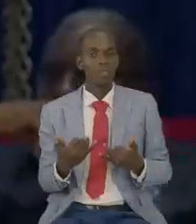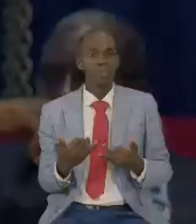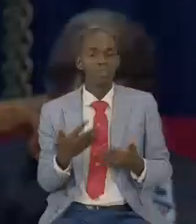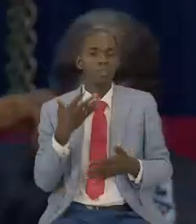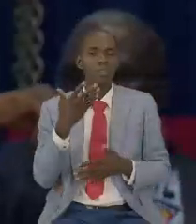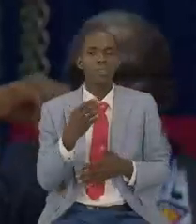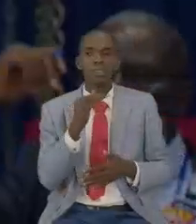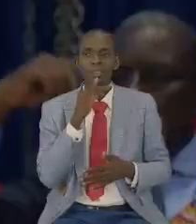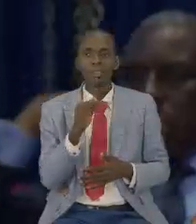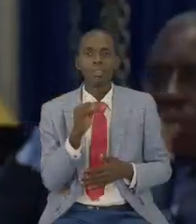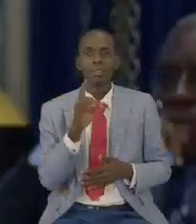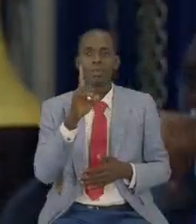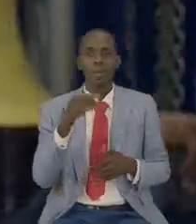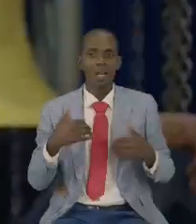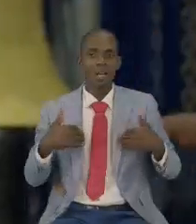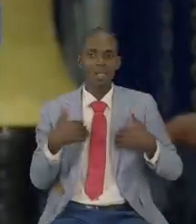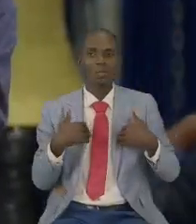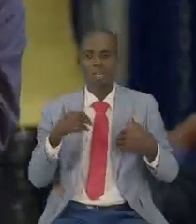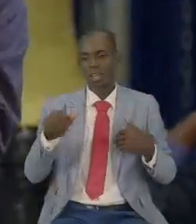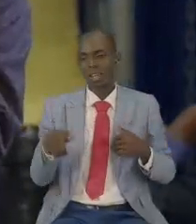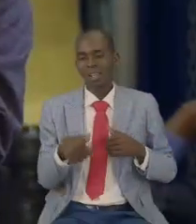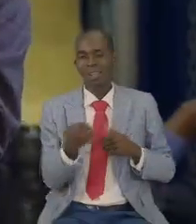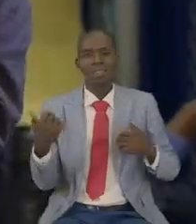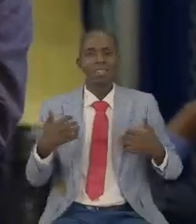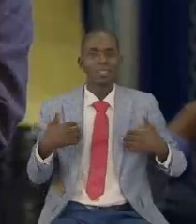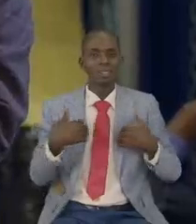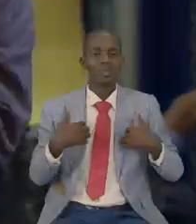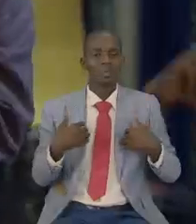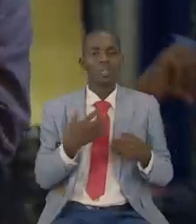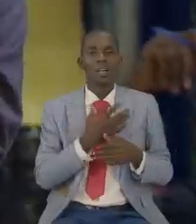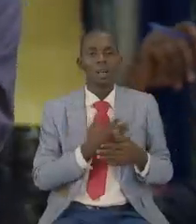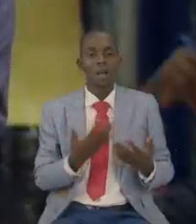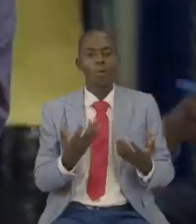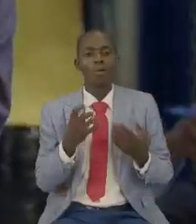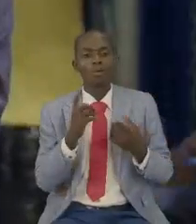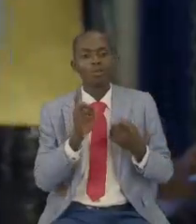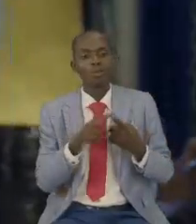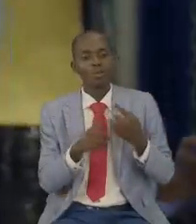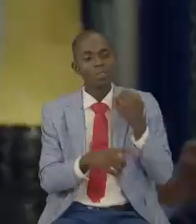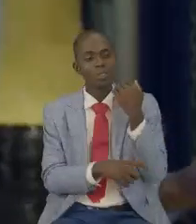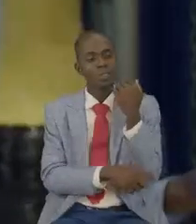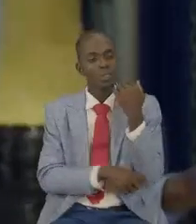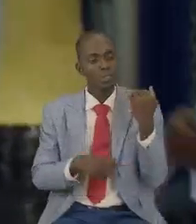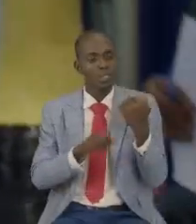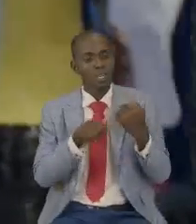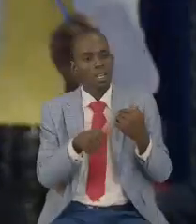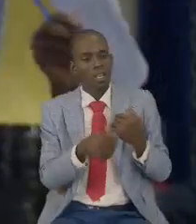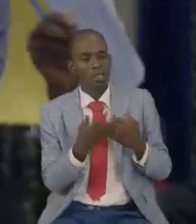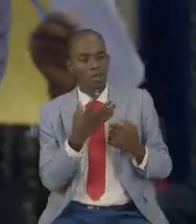animal, and he wants to get any of those little